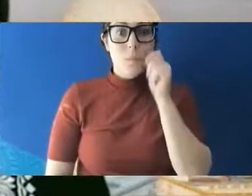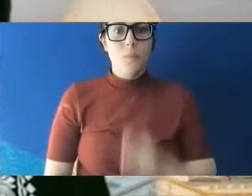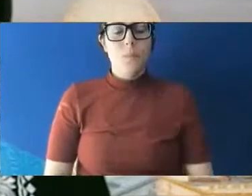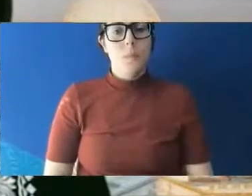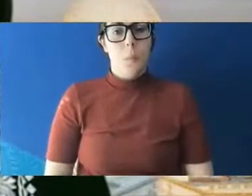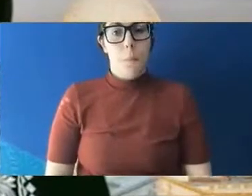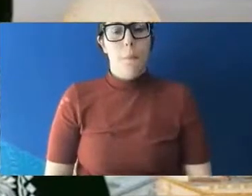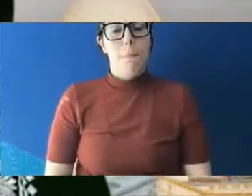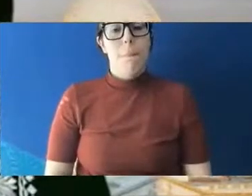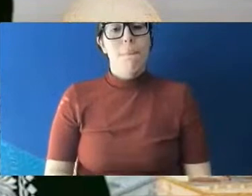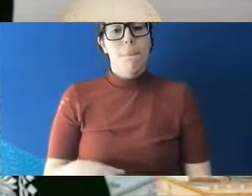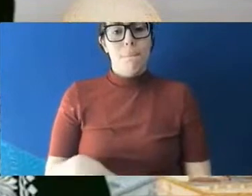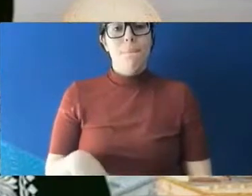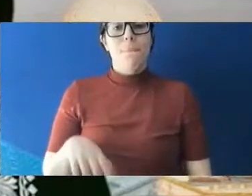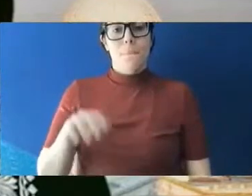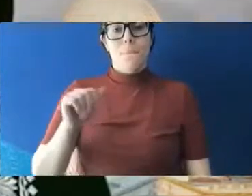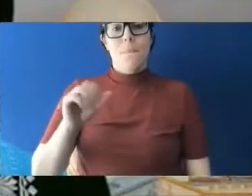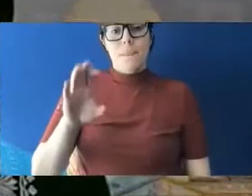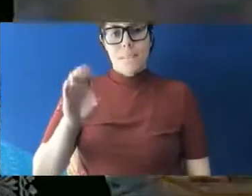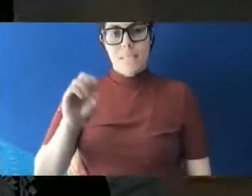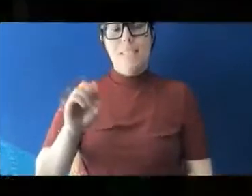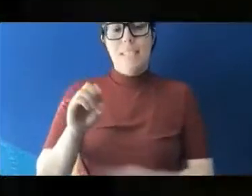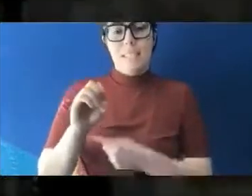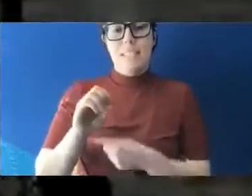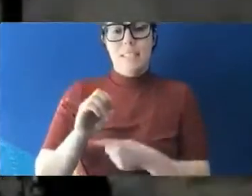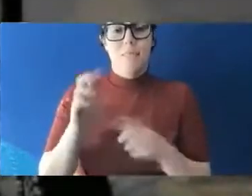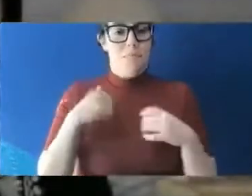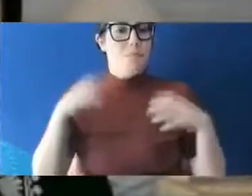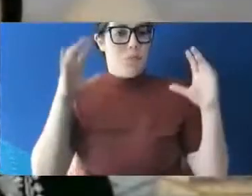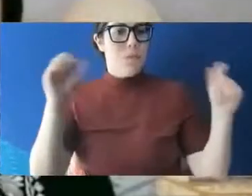Entrepreneurship, also known as the National ACE.